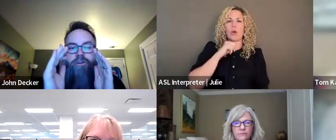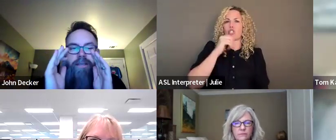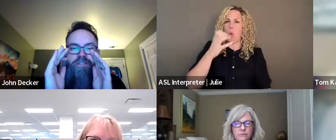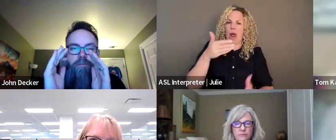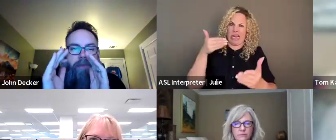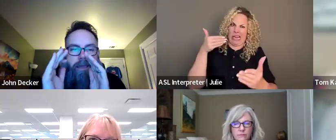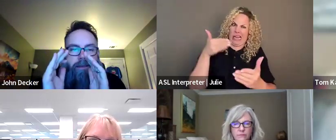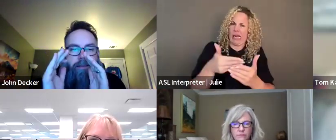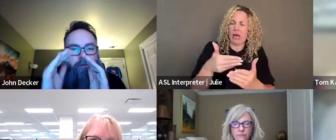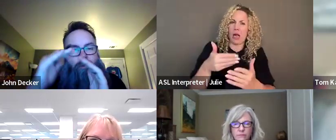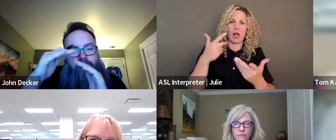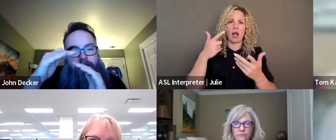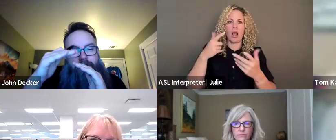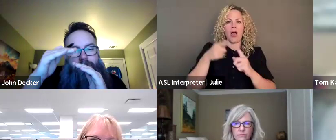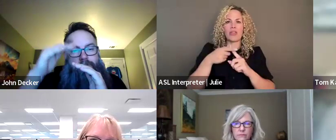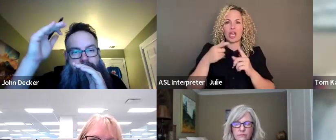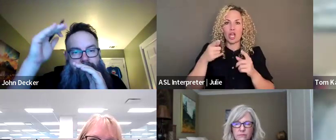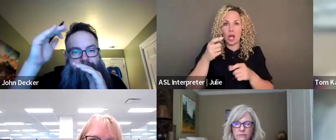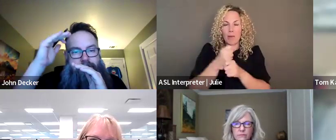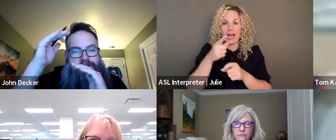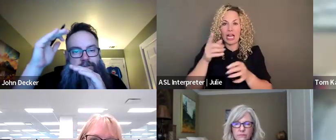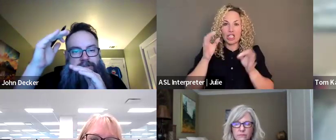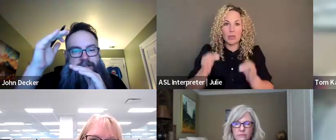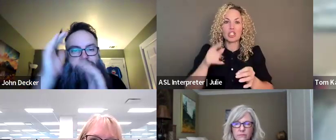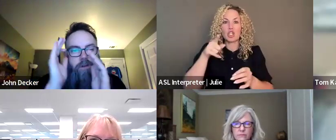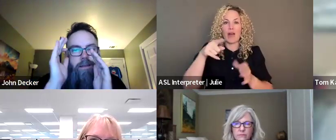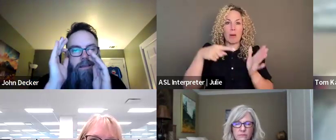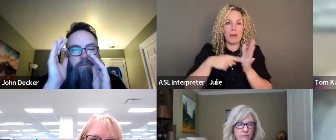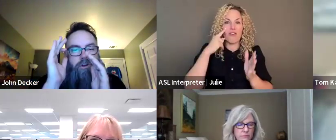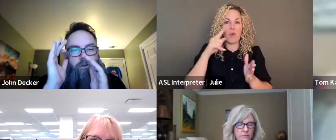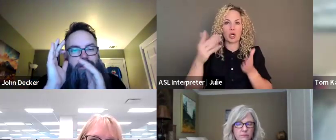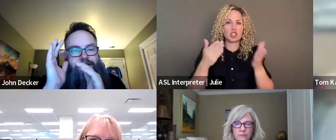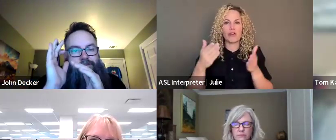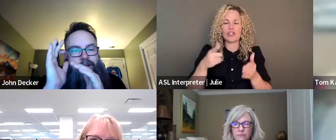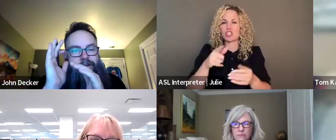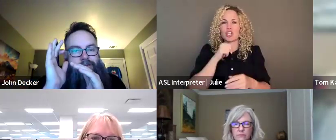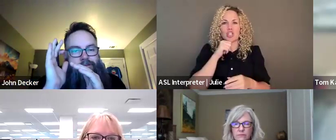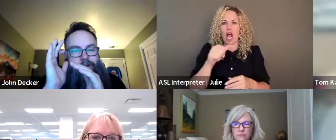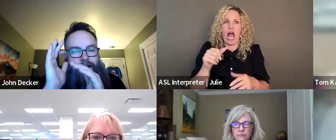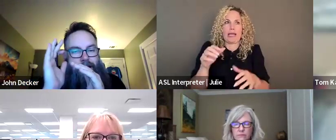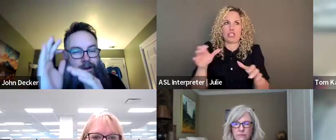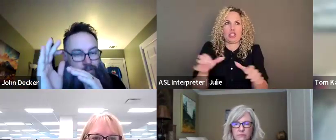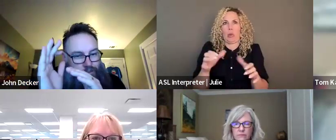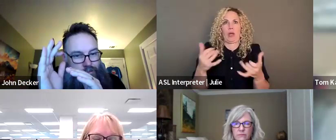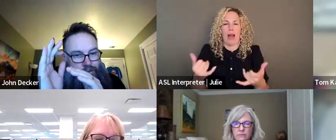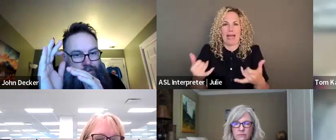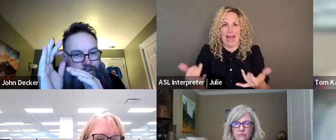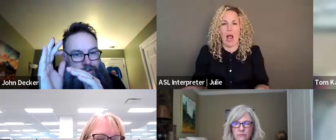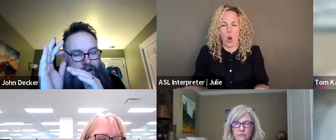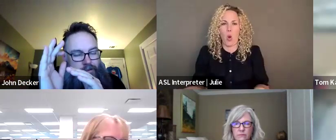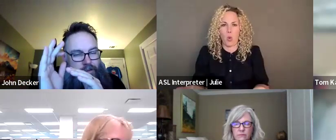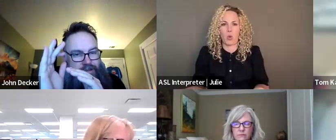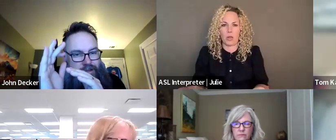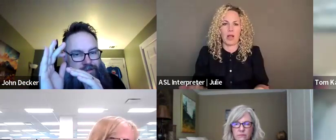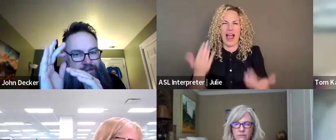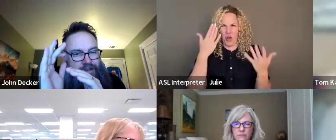any determination made that we are having you bill for a service that you're not even currently delivering right now.